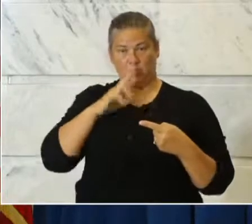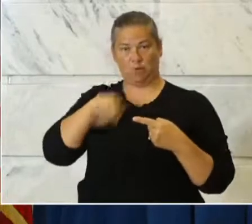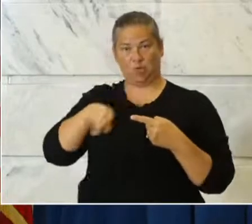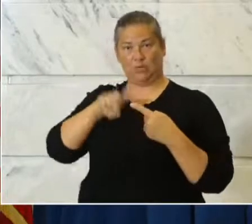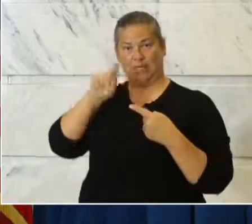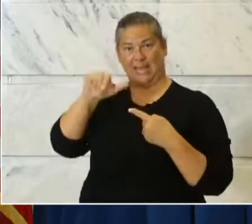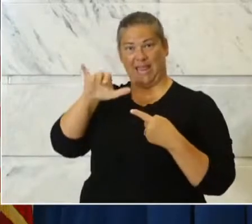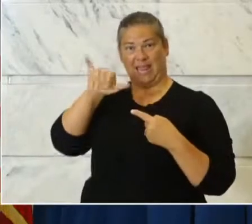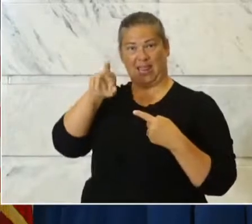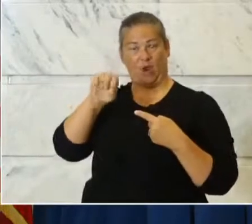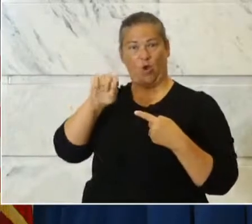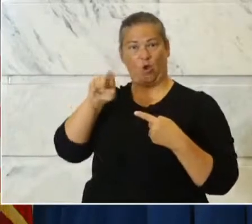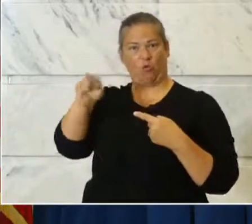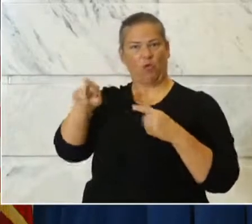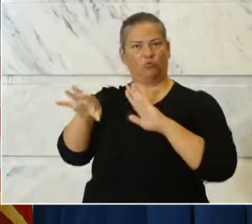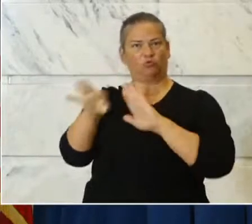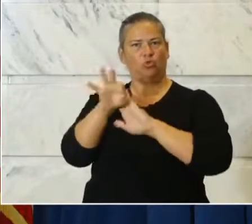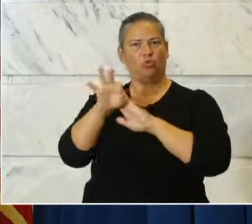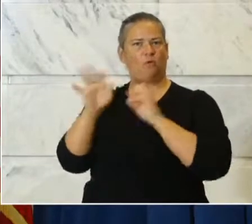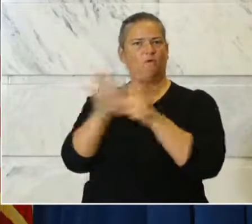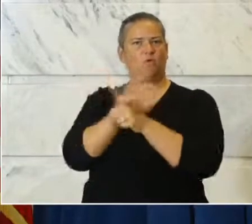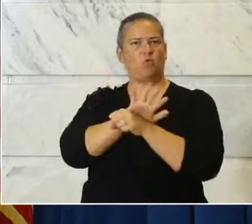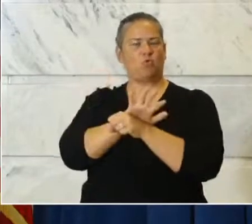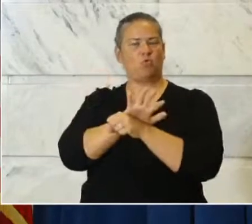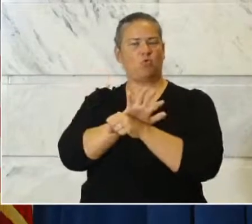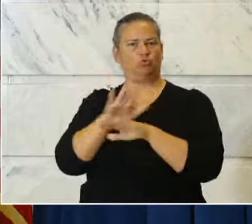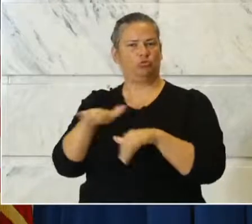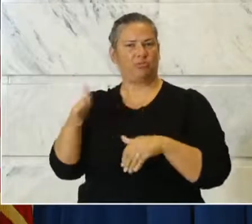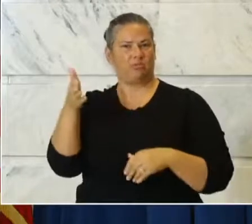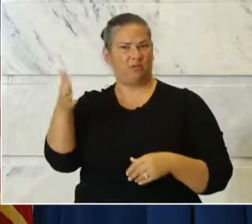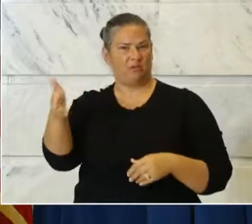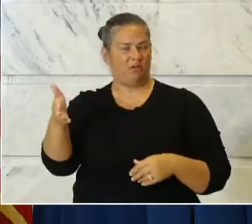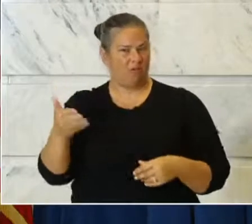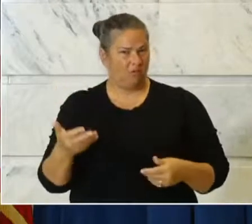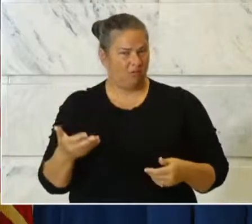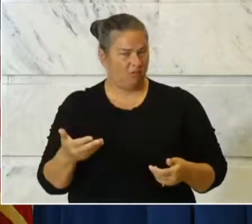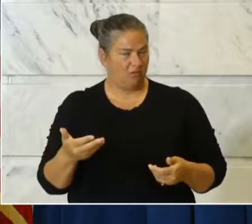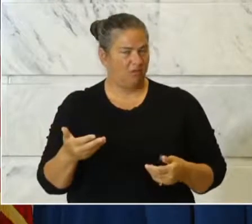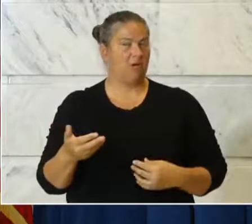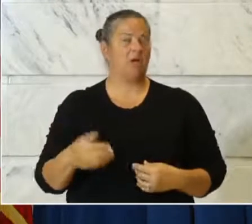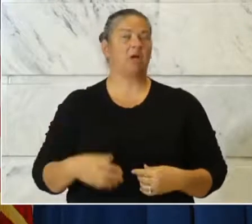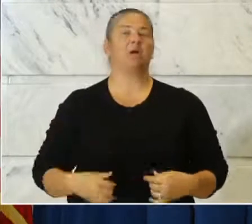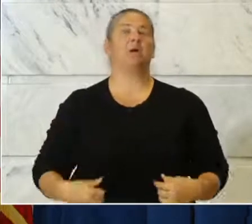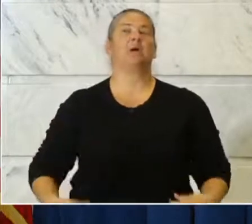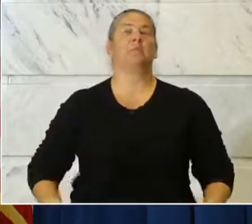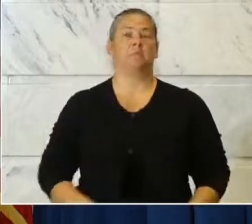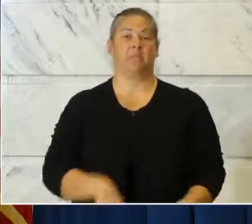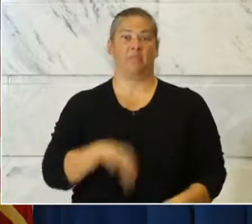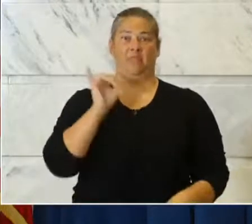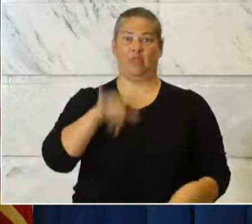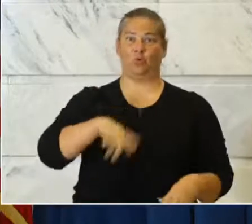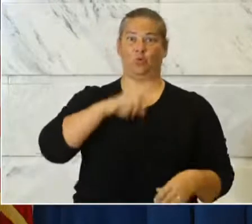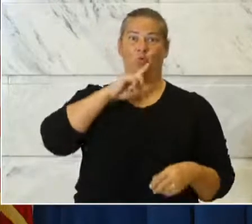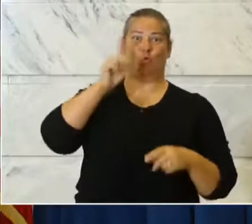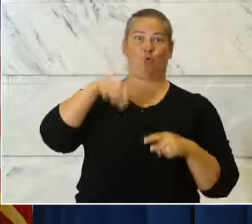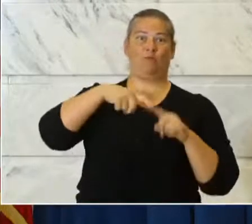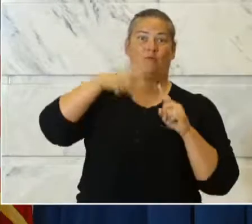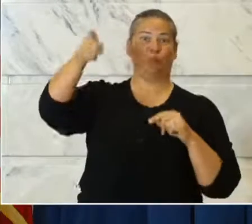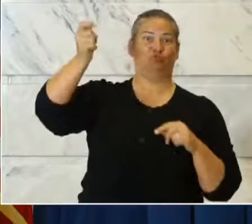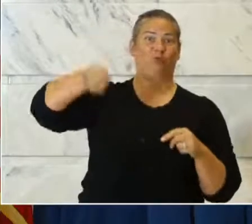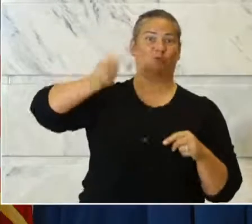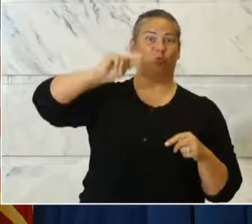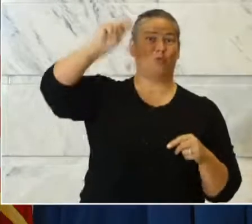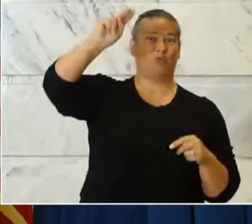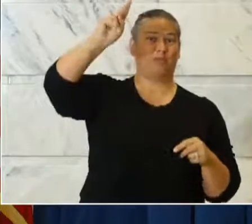chosen to go back to full capacity? Because that's a order from a judge in northern